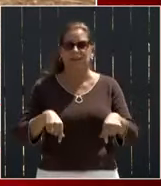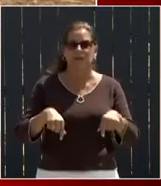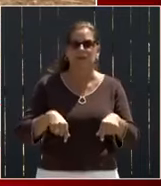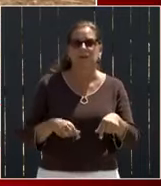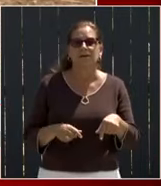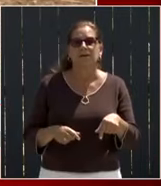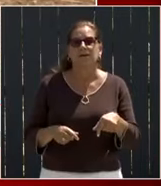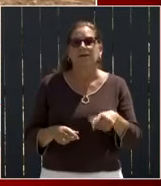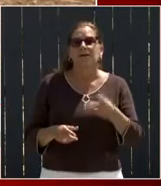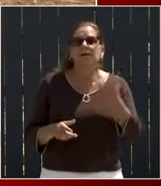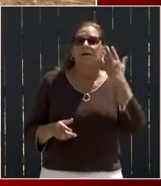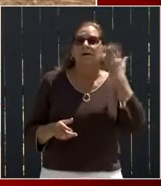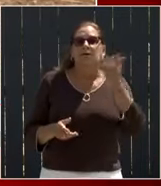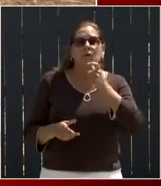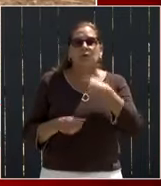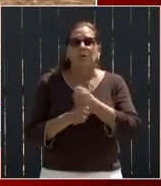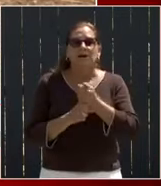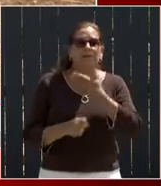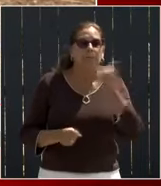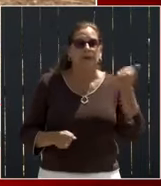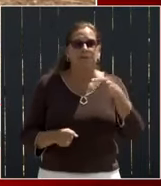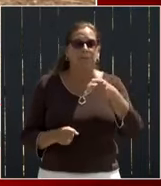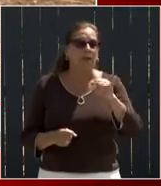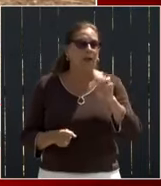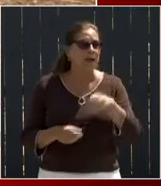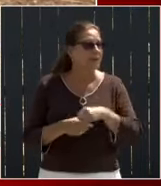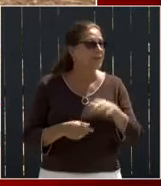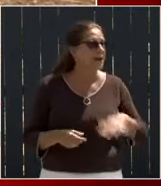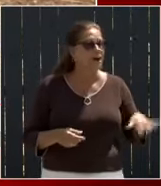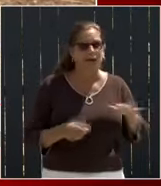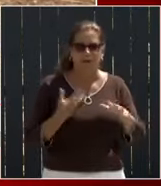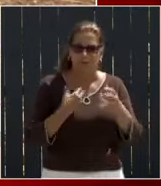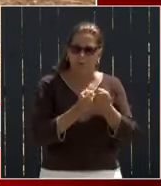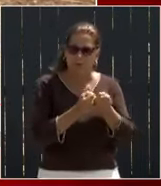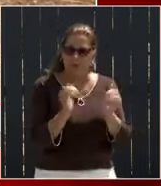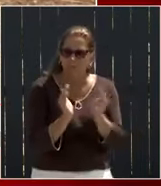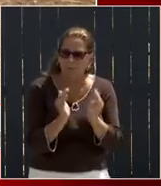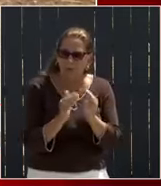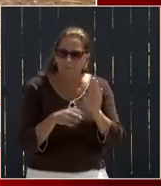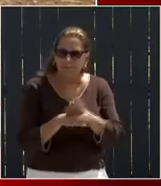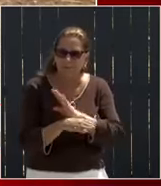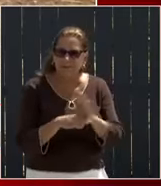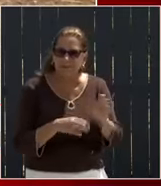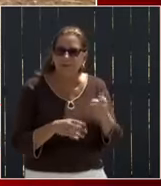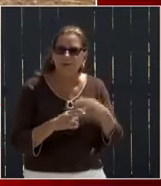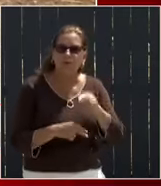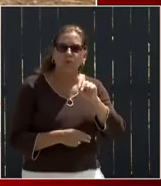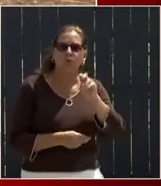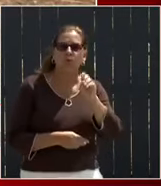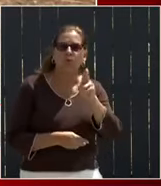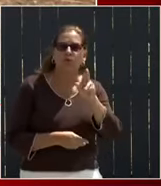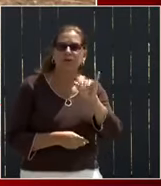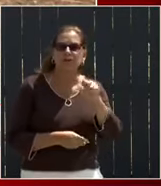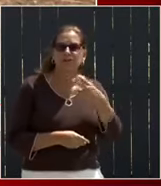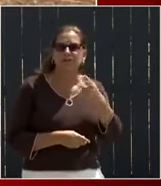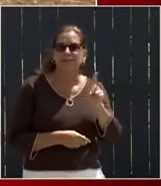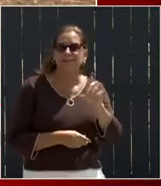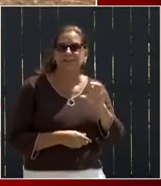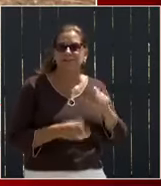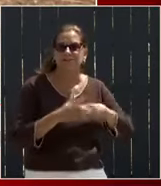neighborhood? All right, I see the hands. I see some hands back there. What we want that person to do is actually start a